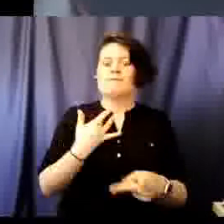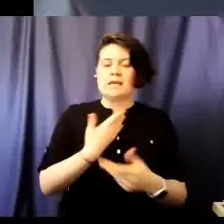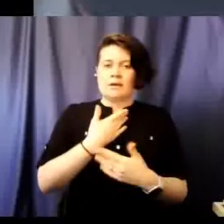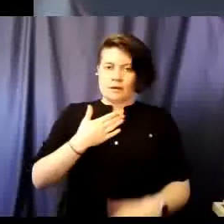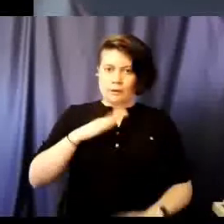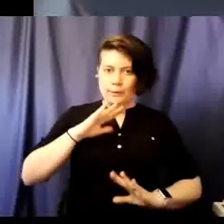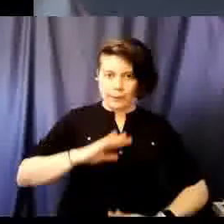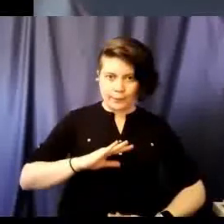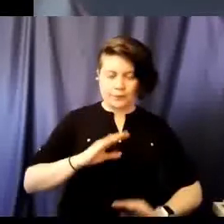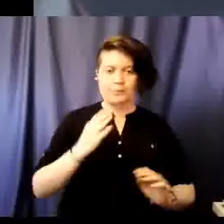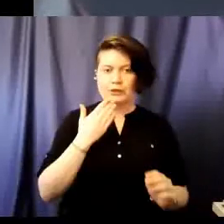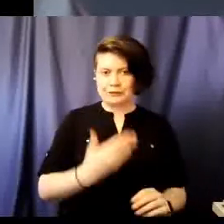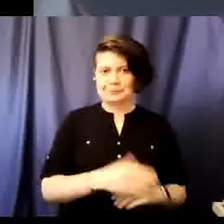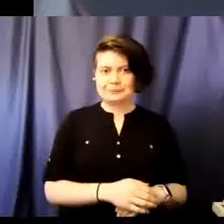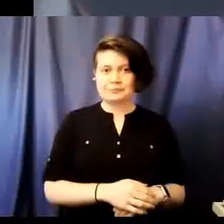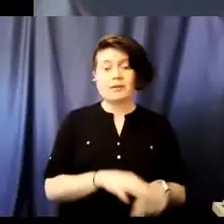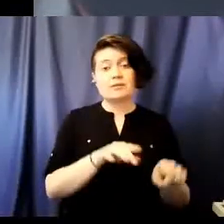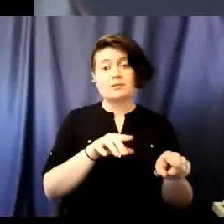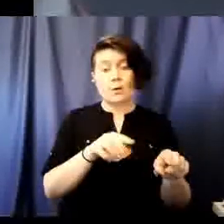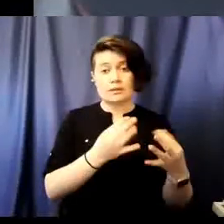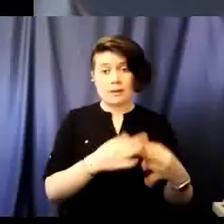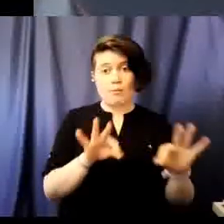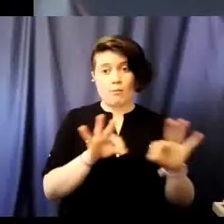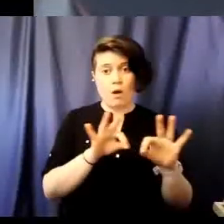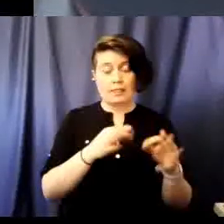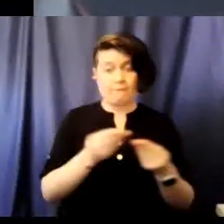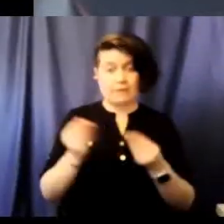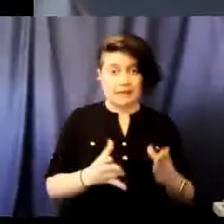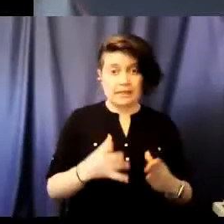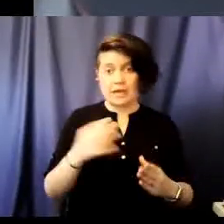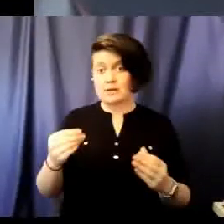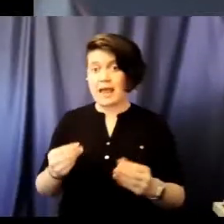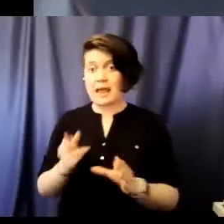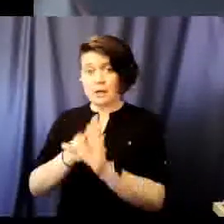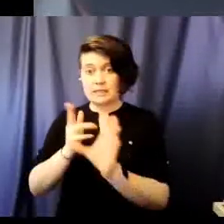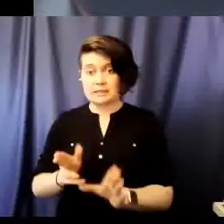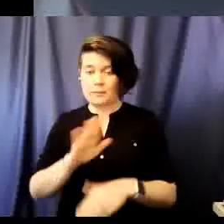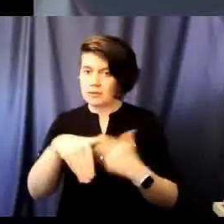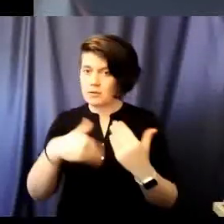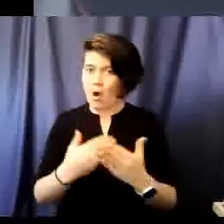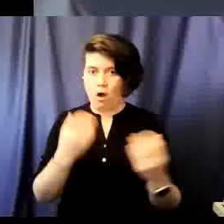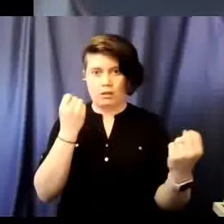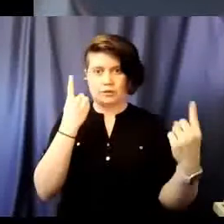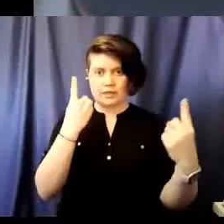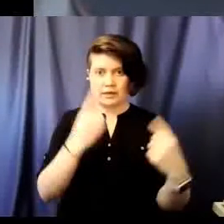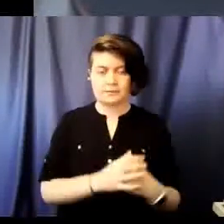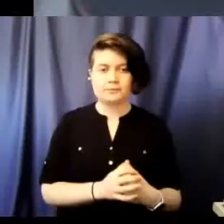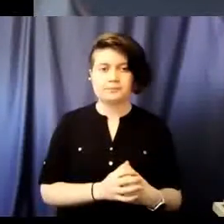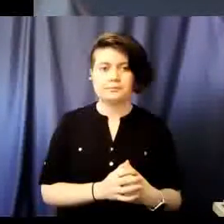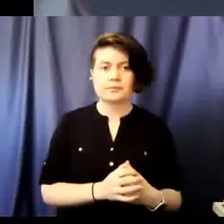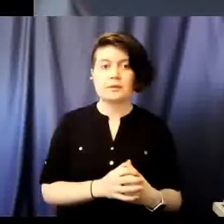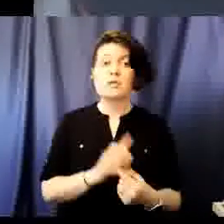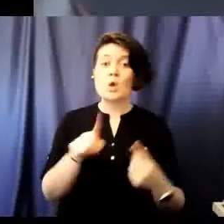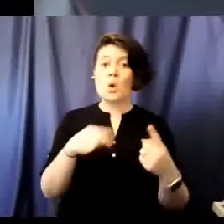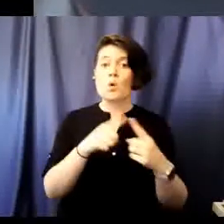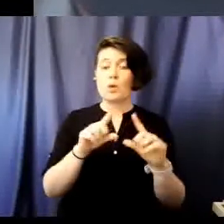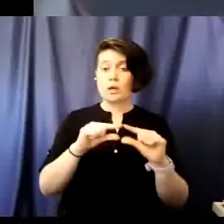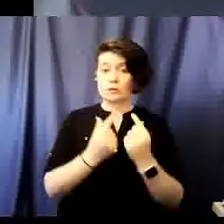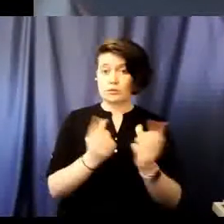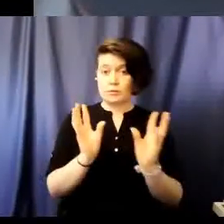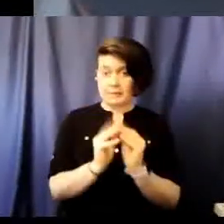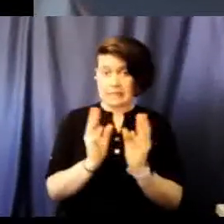all, including facilitators and participants, understand this. Every time the group meets, facilitators should